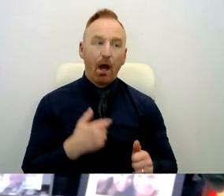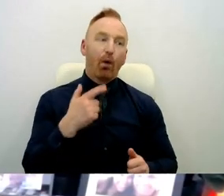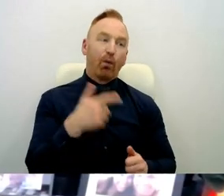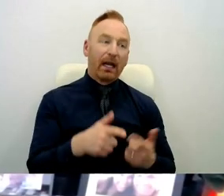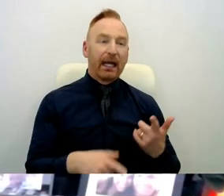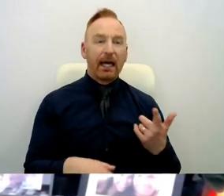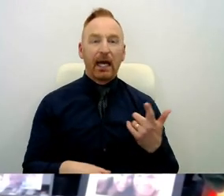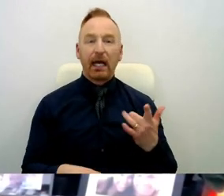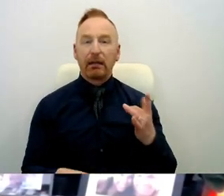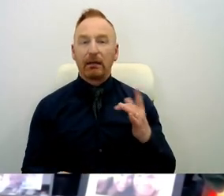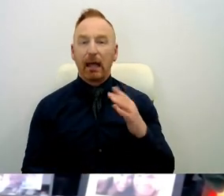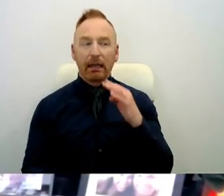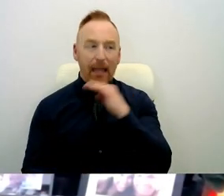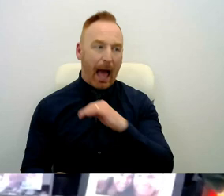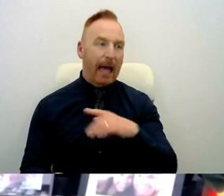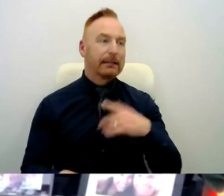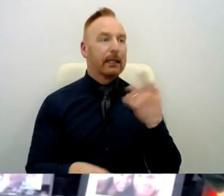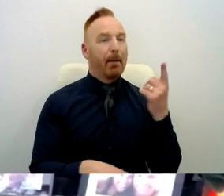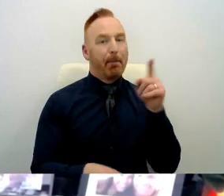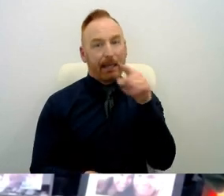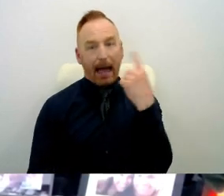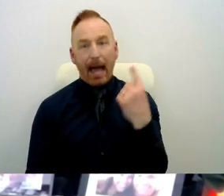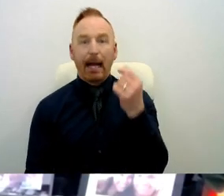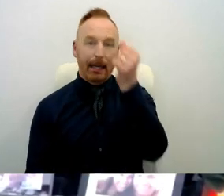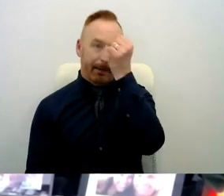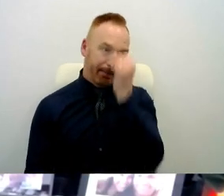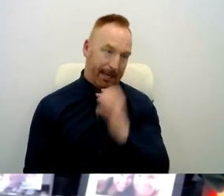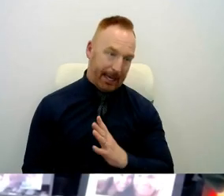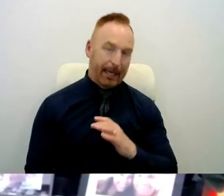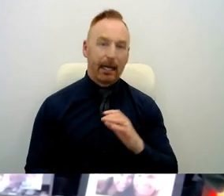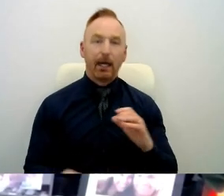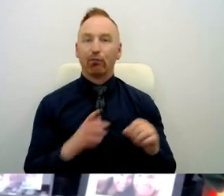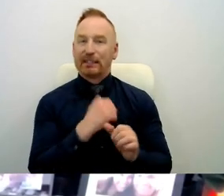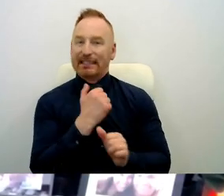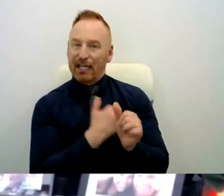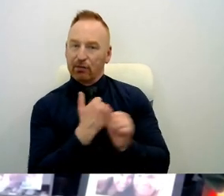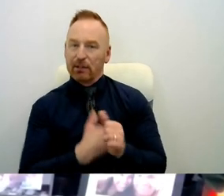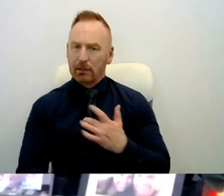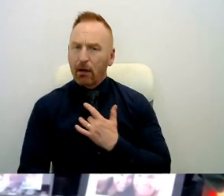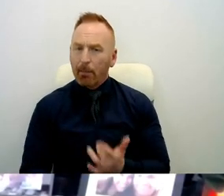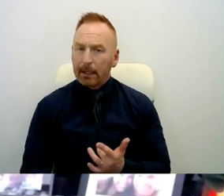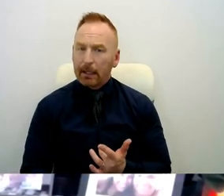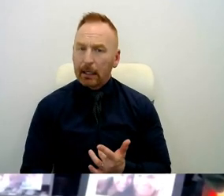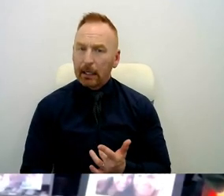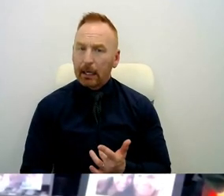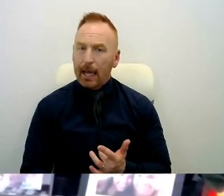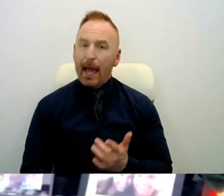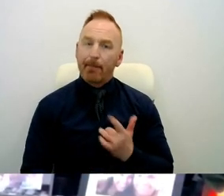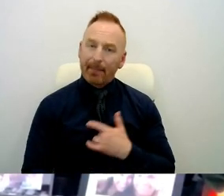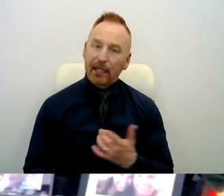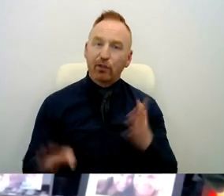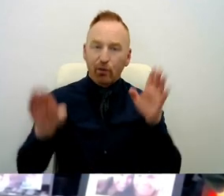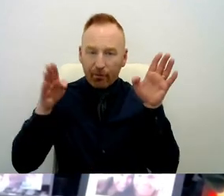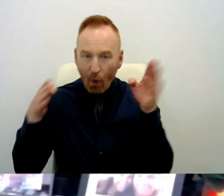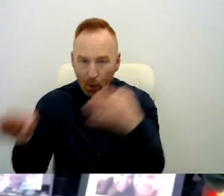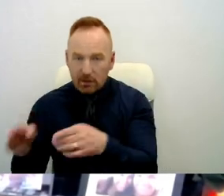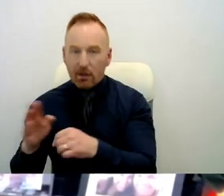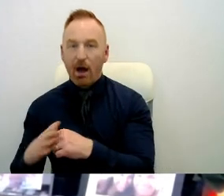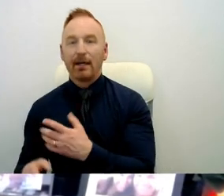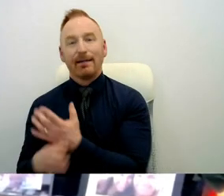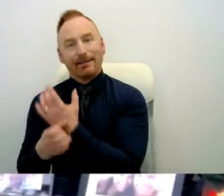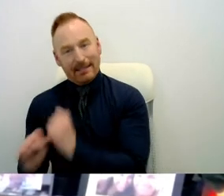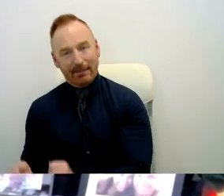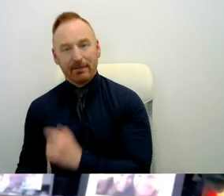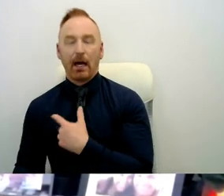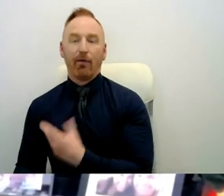Pathological representations about the nature of Black men as being criminally dangerous were common, and there was a significant focus on the safety of white women requiring